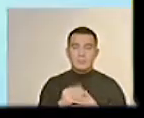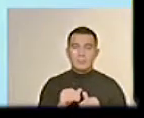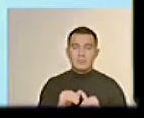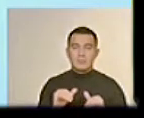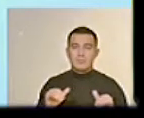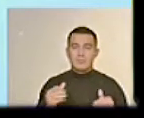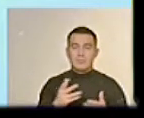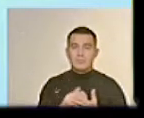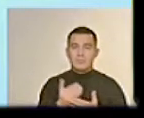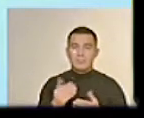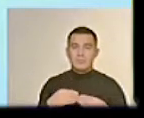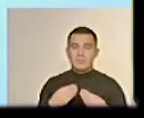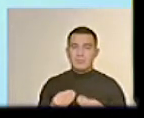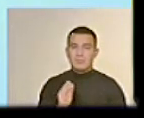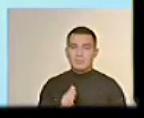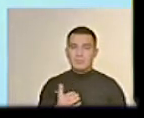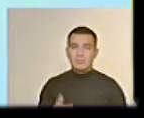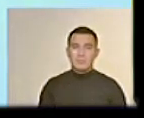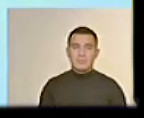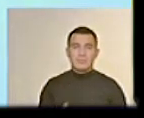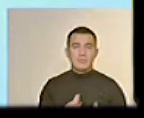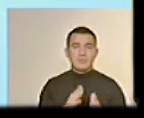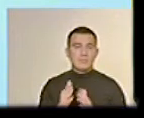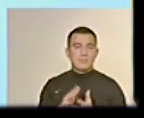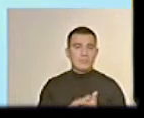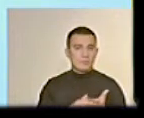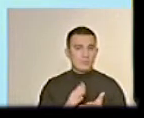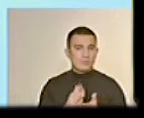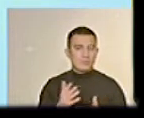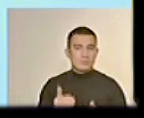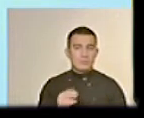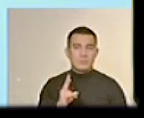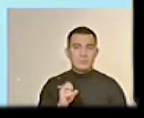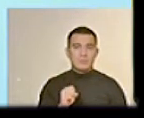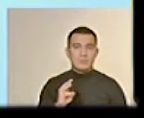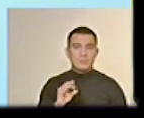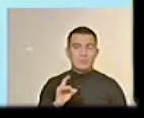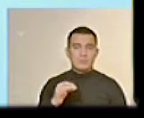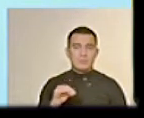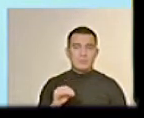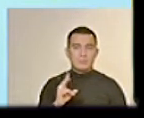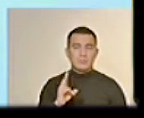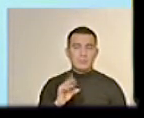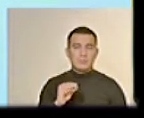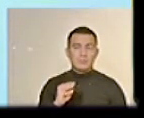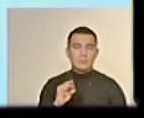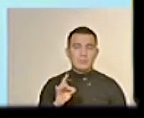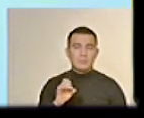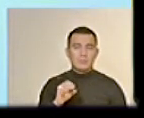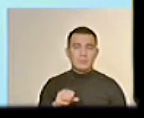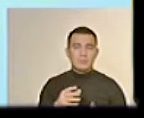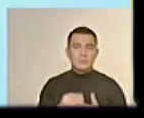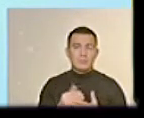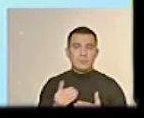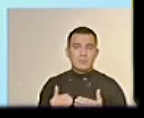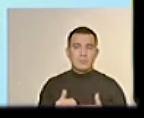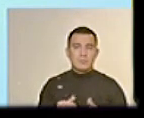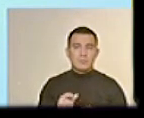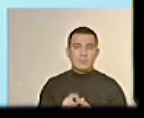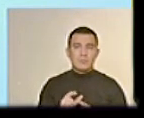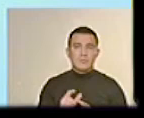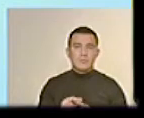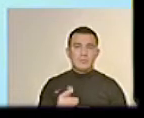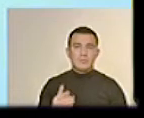mahsulot hisoblanadi. Keyingi reaksiyamizga ham ahamiyat bering, ya'ni natriy nitratni qizdirganimizda natriy nitrat va